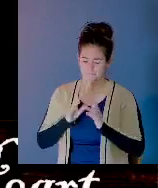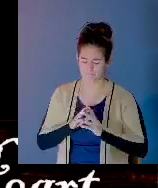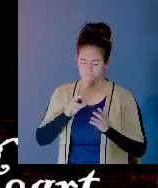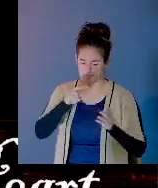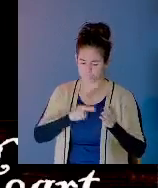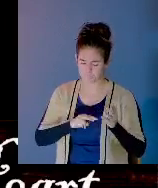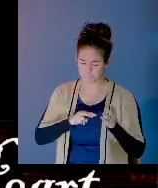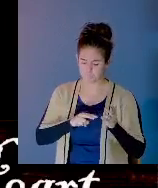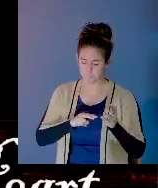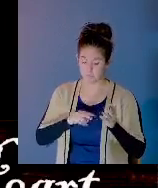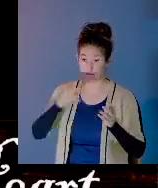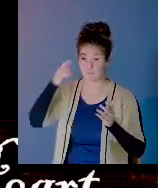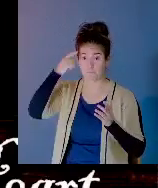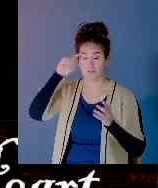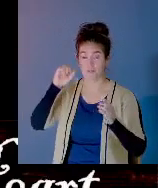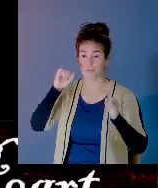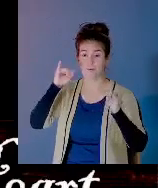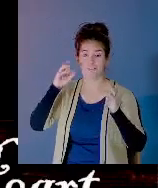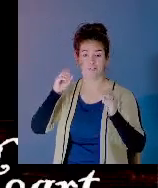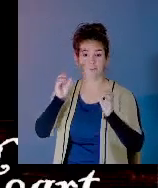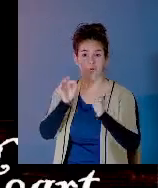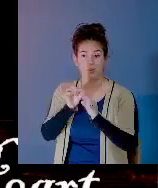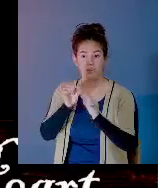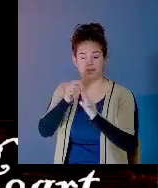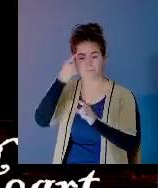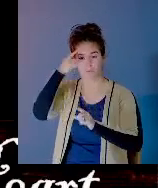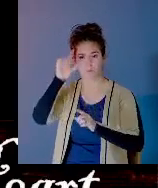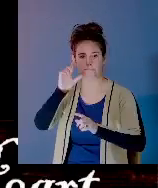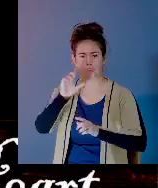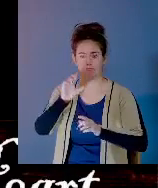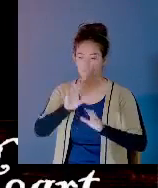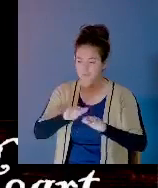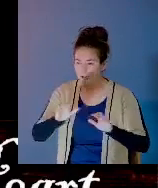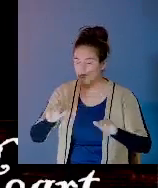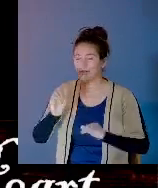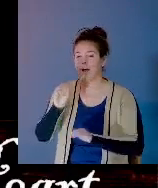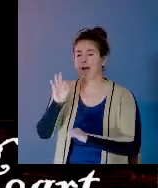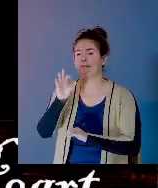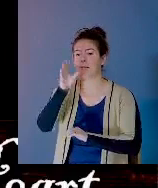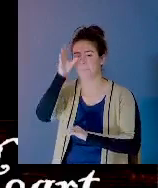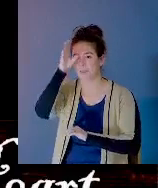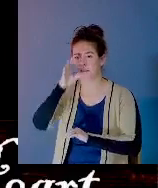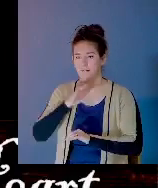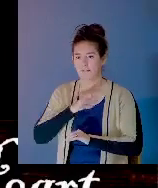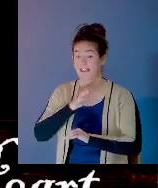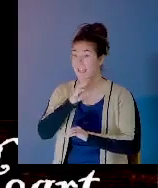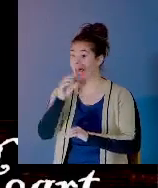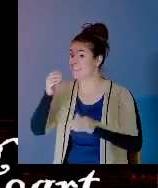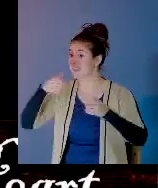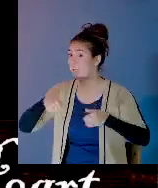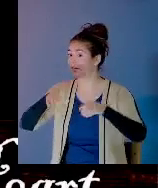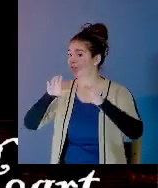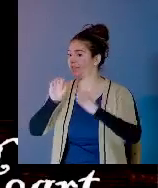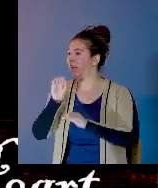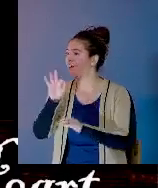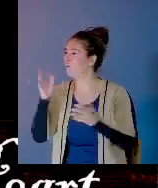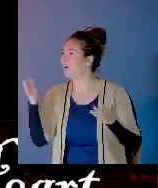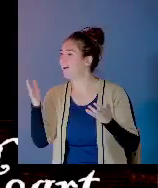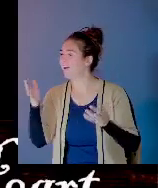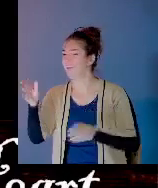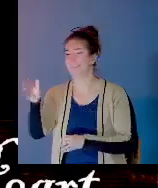men, and let them sacrifice the sacrifices of" what?